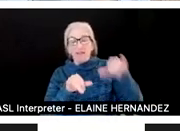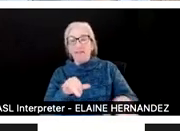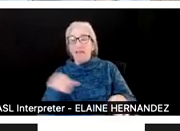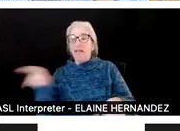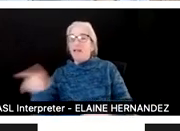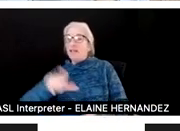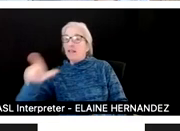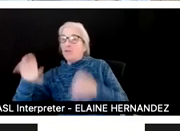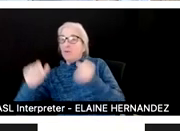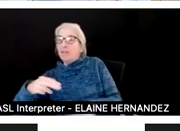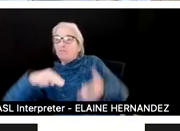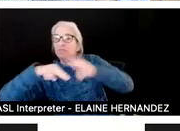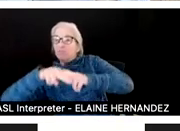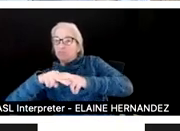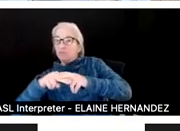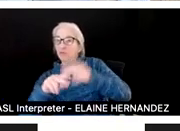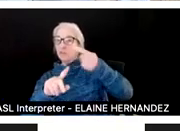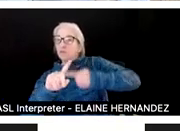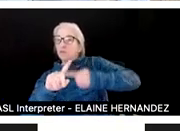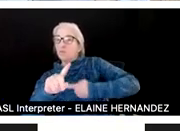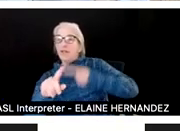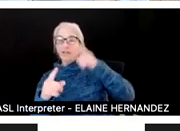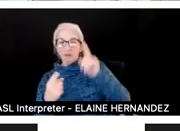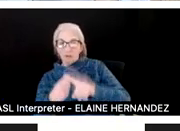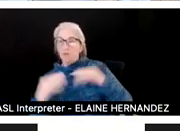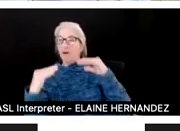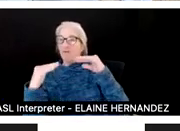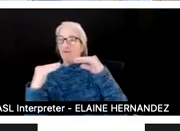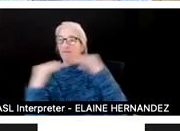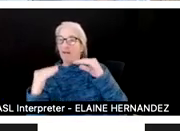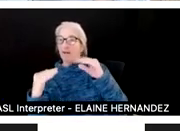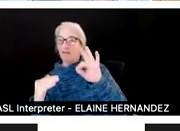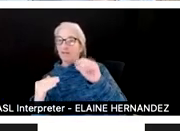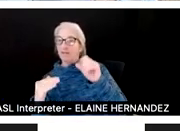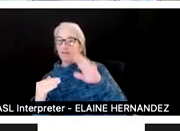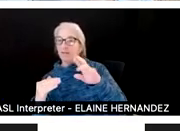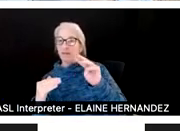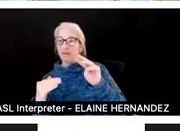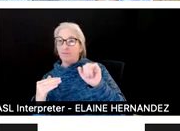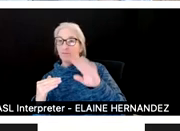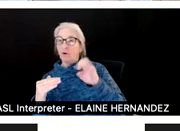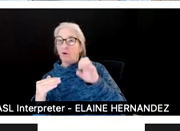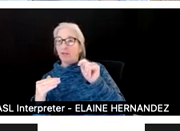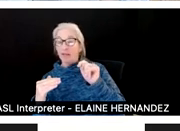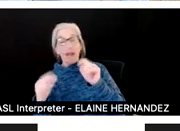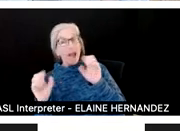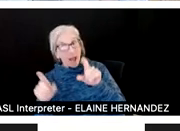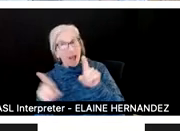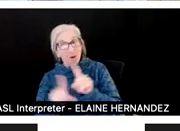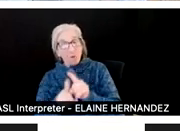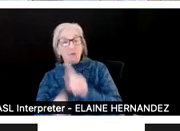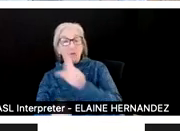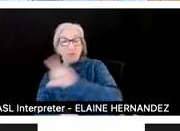too. But if the service decrease has to apply to everyone, not just to the person who filed the complaint.